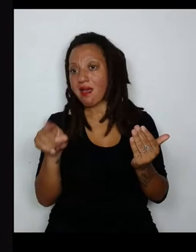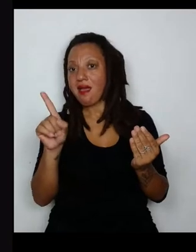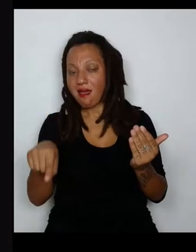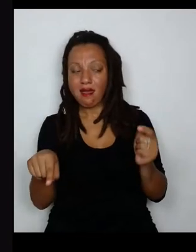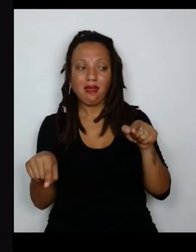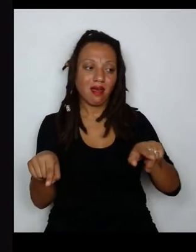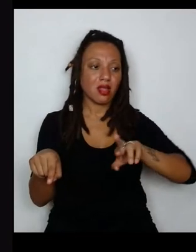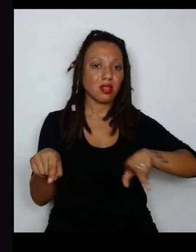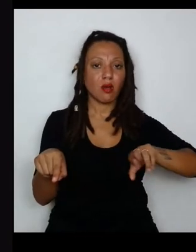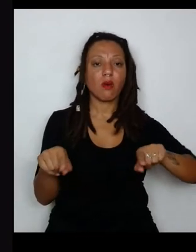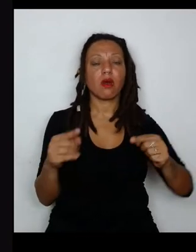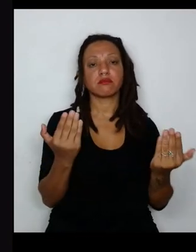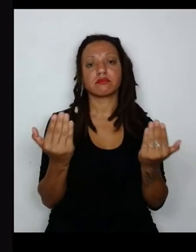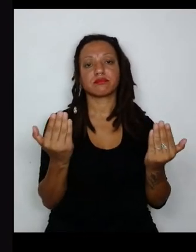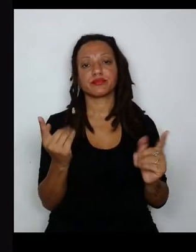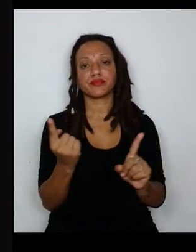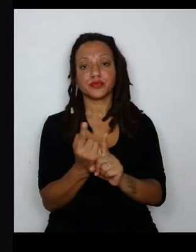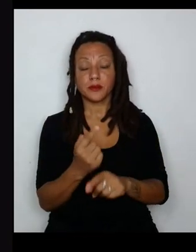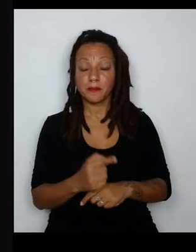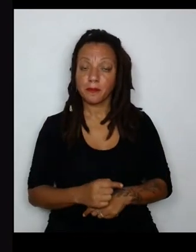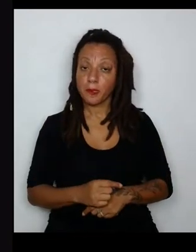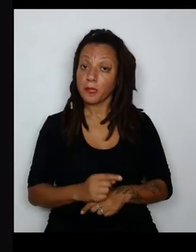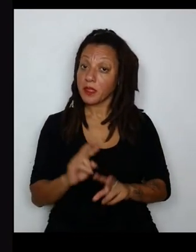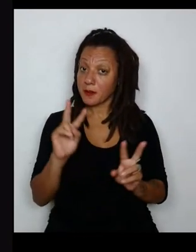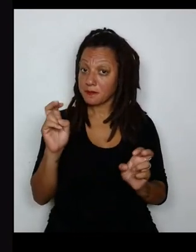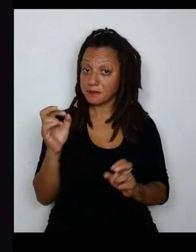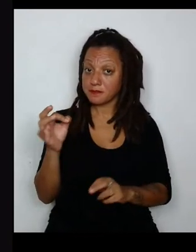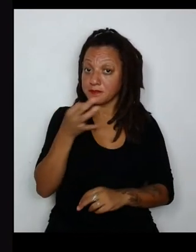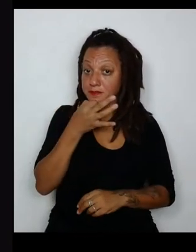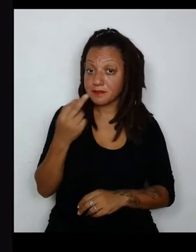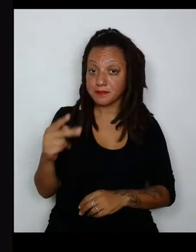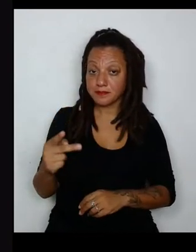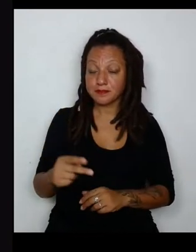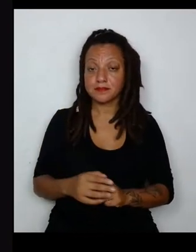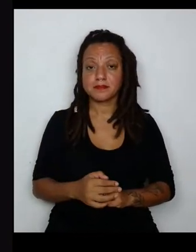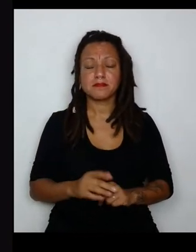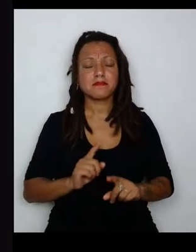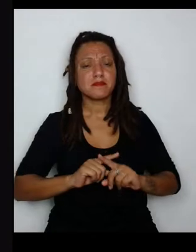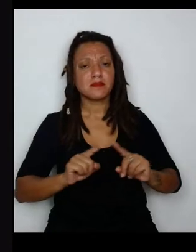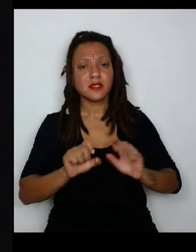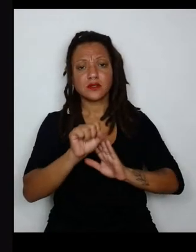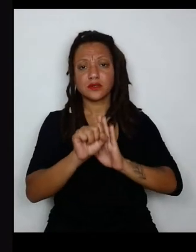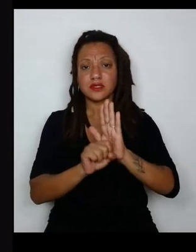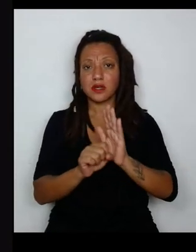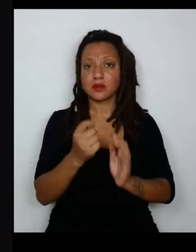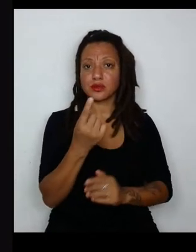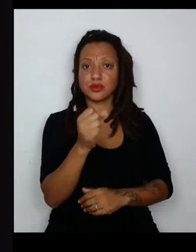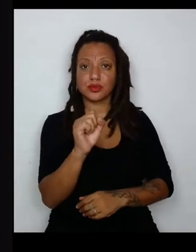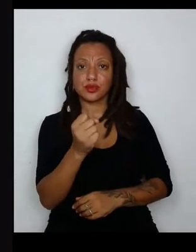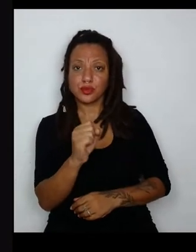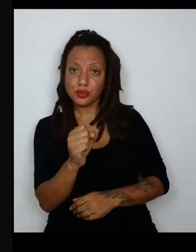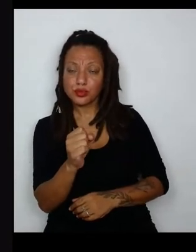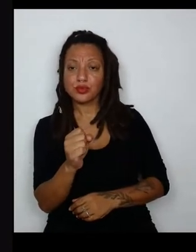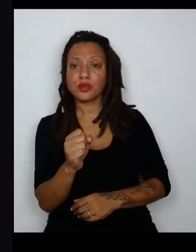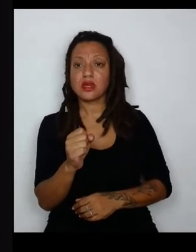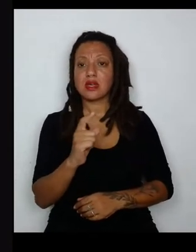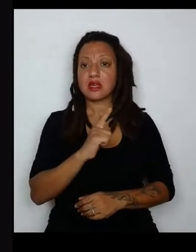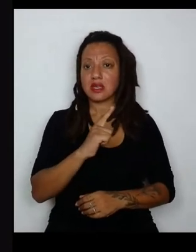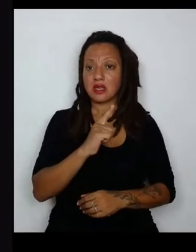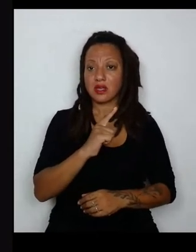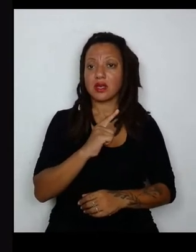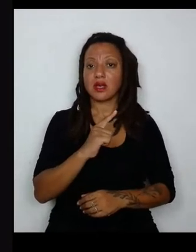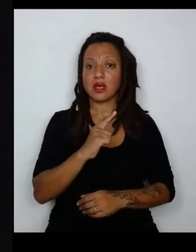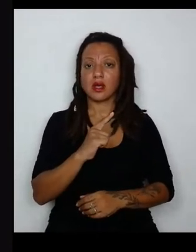was only in the 18th century that somatic and morphological features were utilized